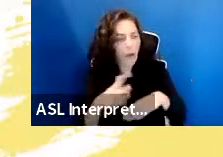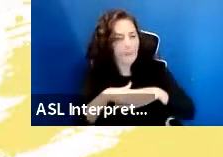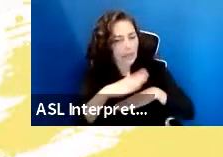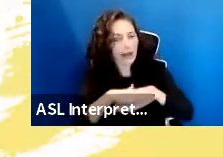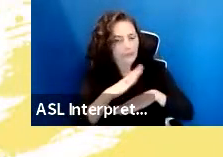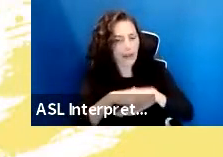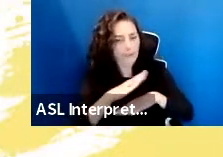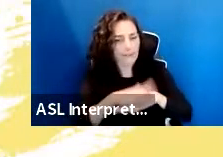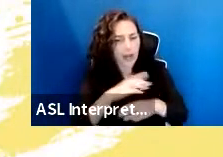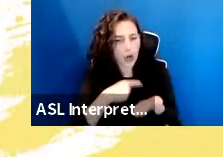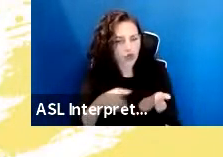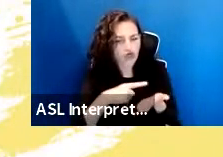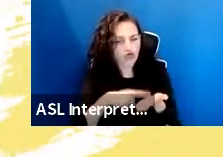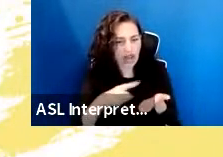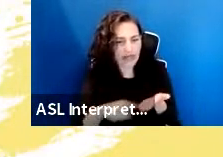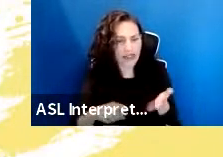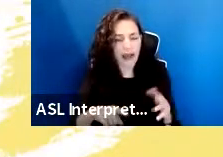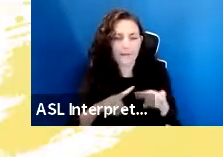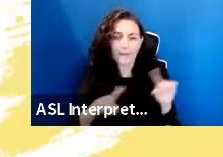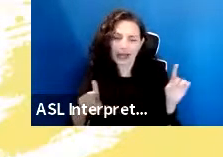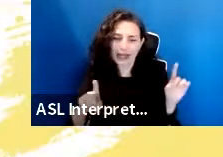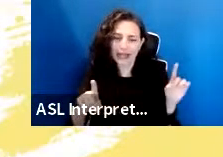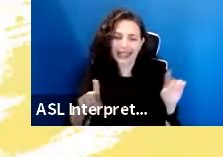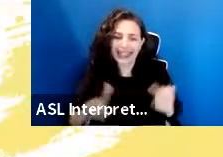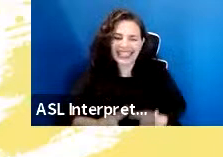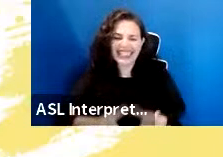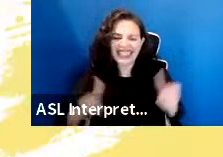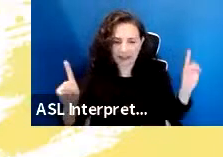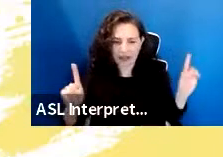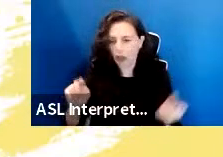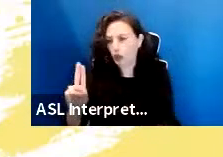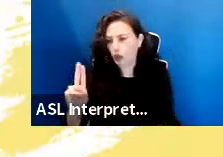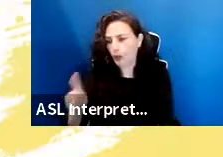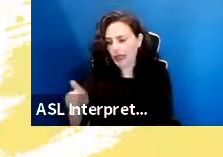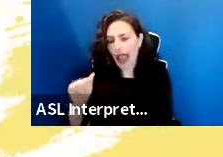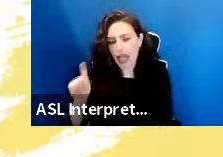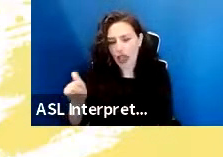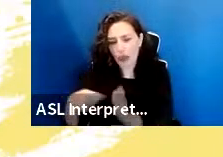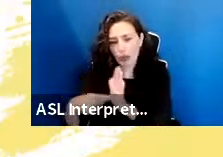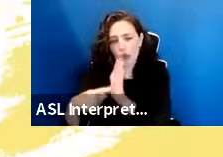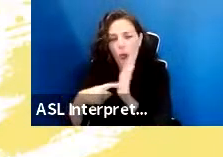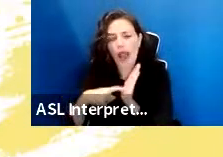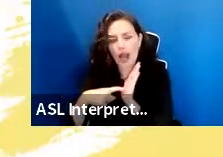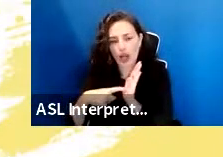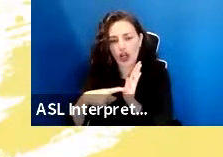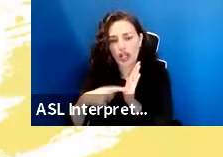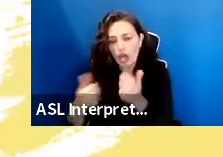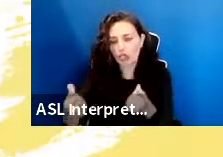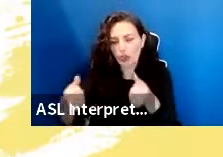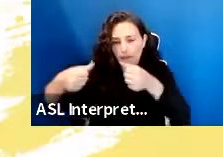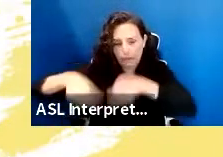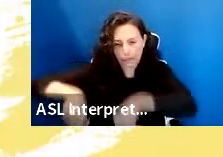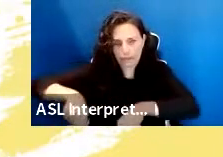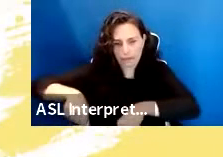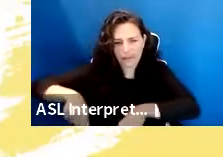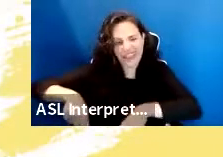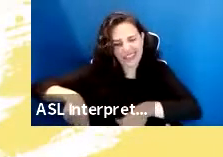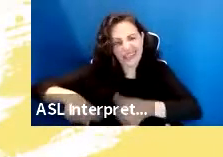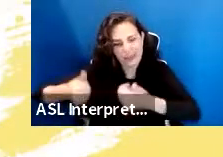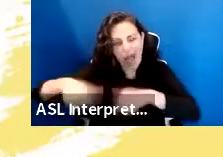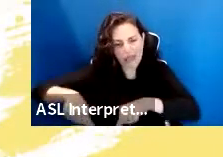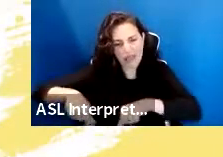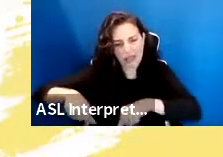so on something like the UPA, you'll be required to post a security deposit amount, and